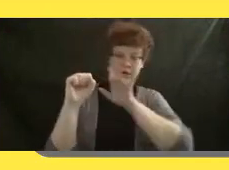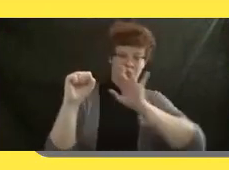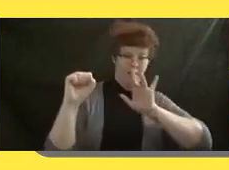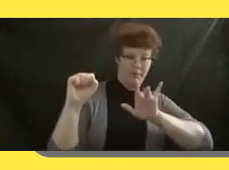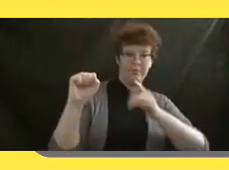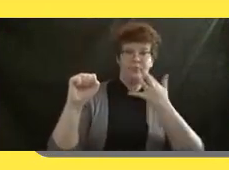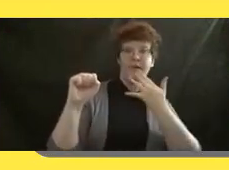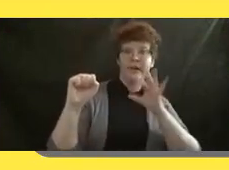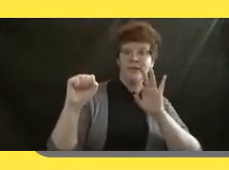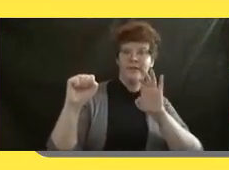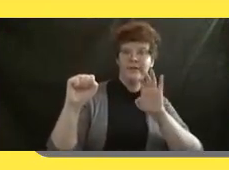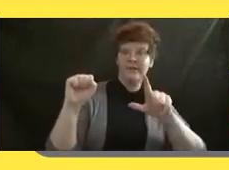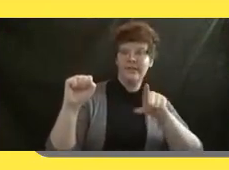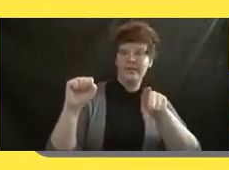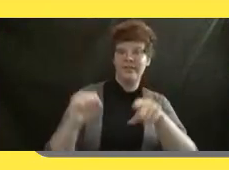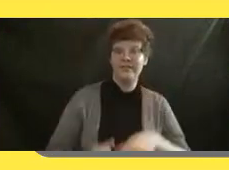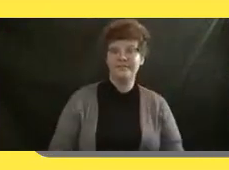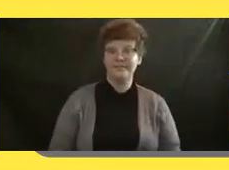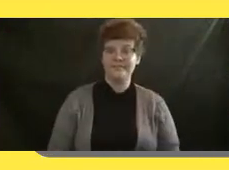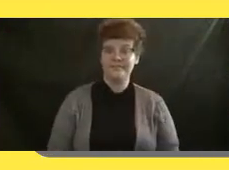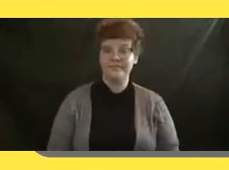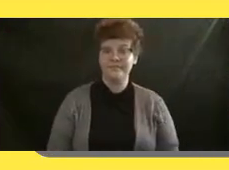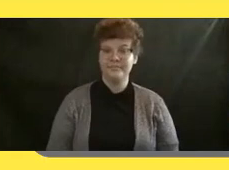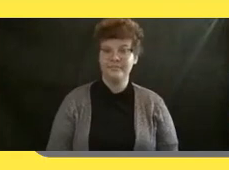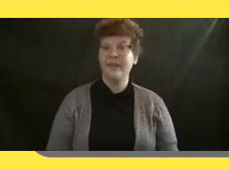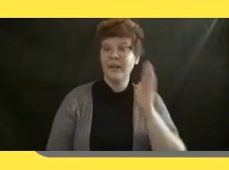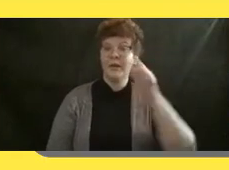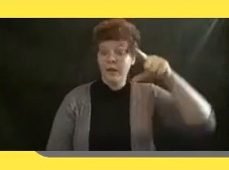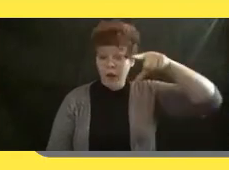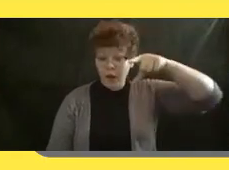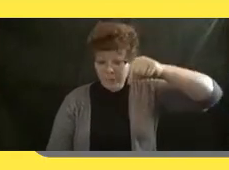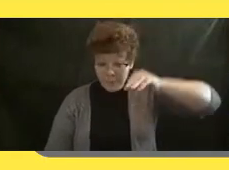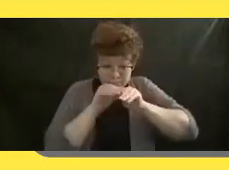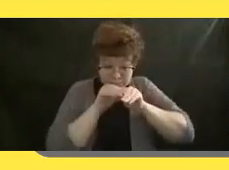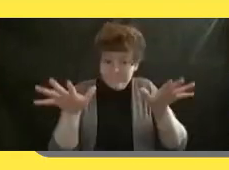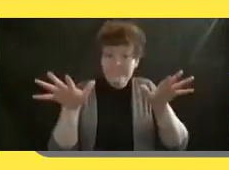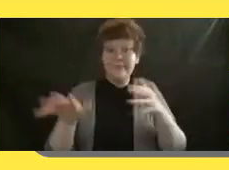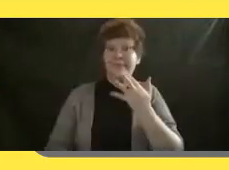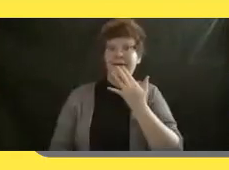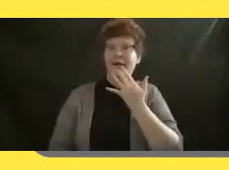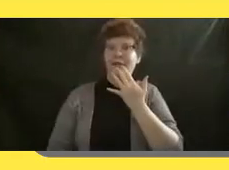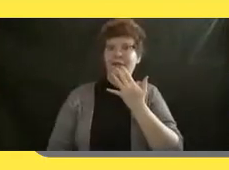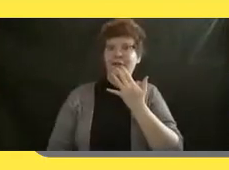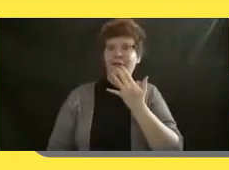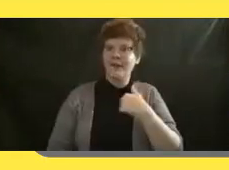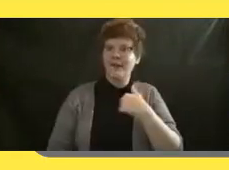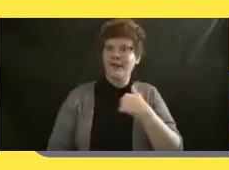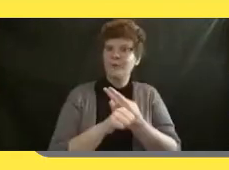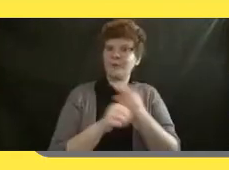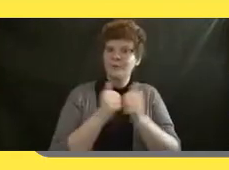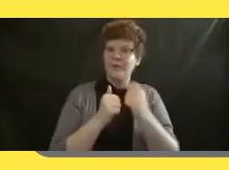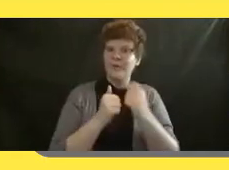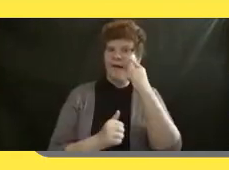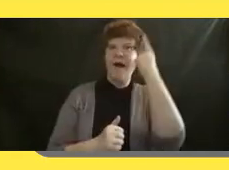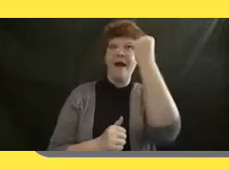Alt key and I click, it squirts out the properties that you had picked up with the eyedropper here.